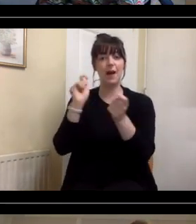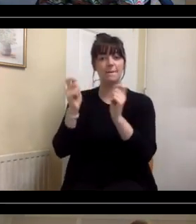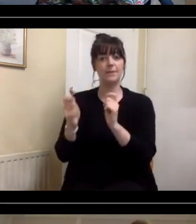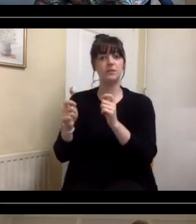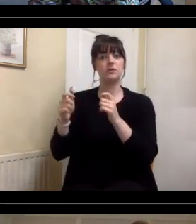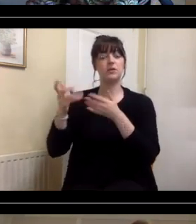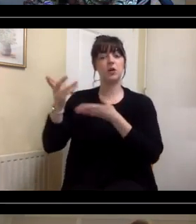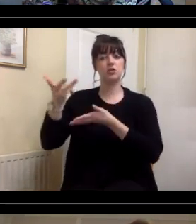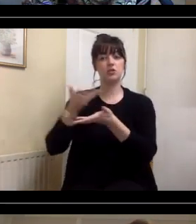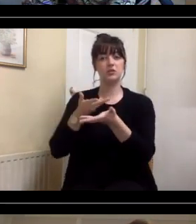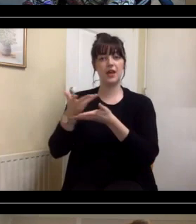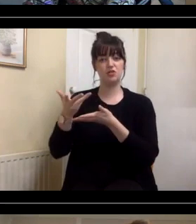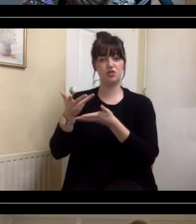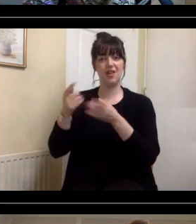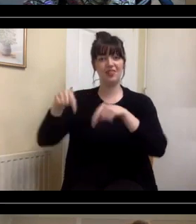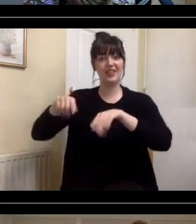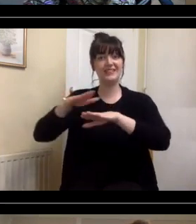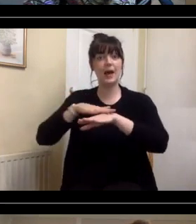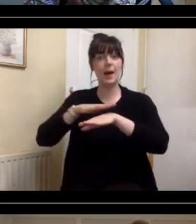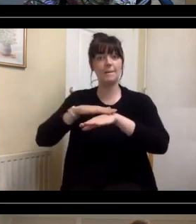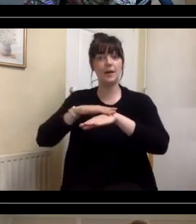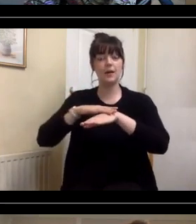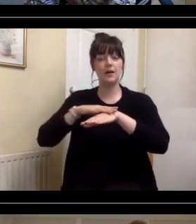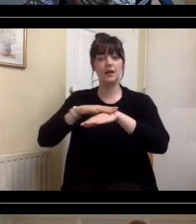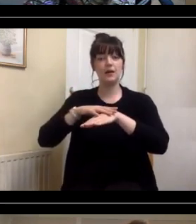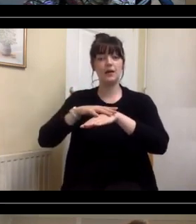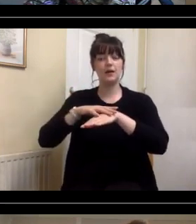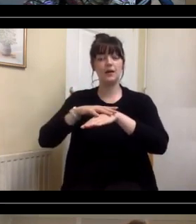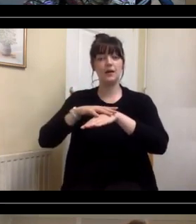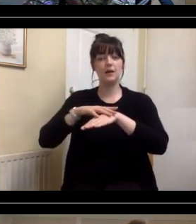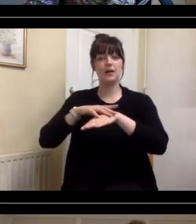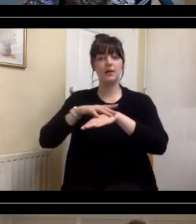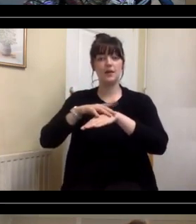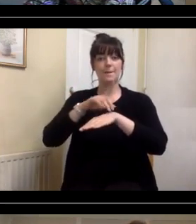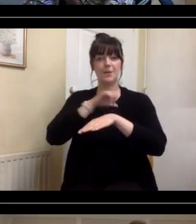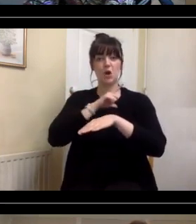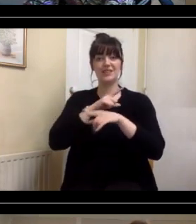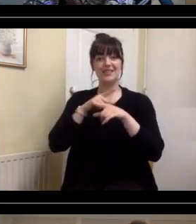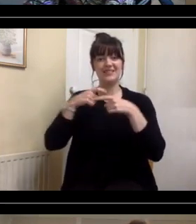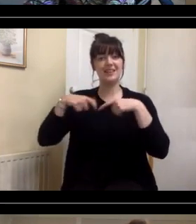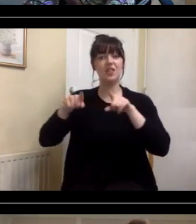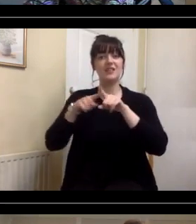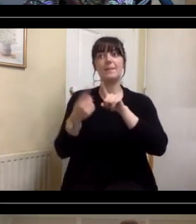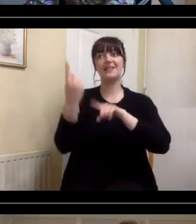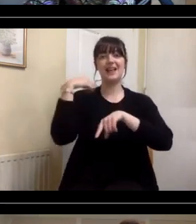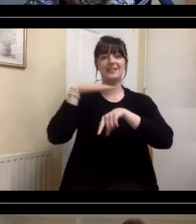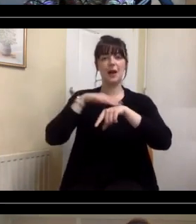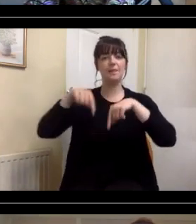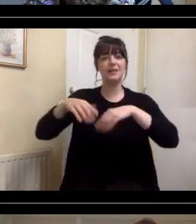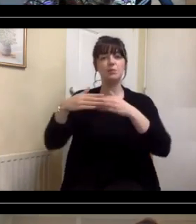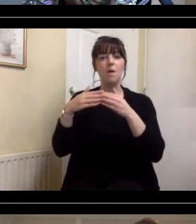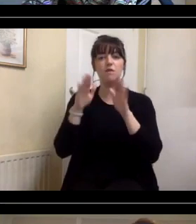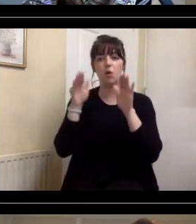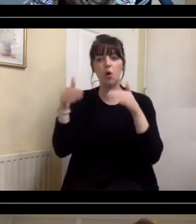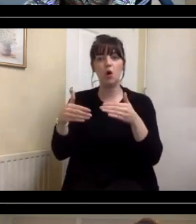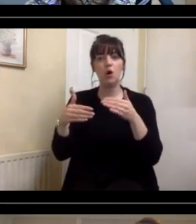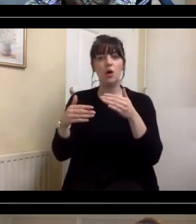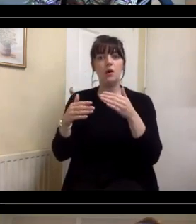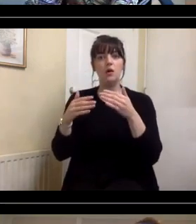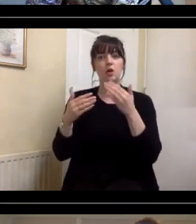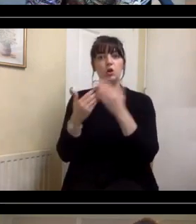it. So it's still as presented at supplementary consultation, but perhaps I'll just explain a little bit more about what it is.